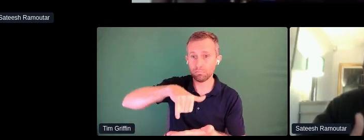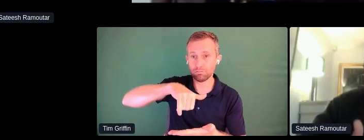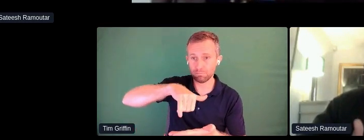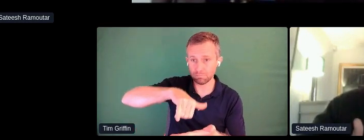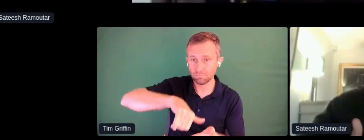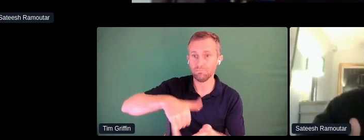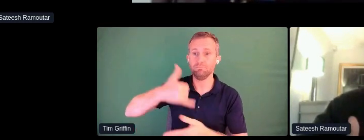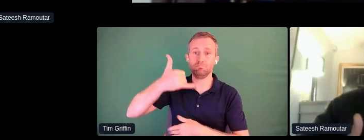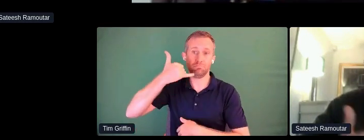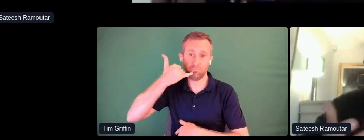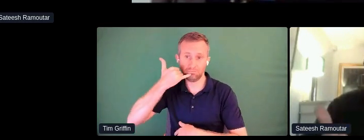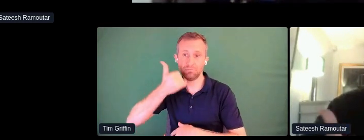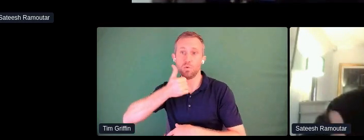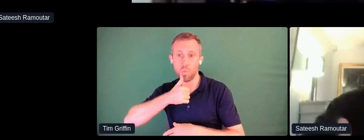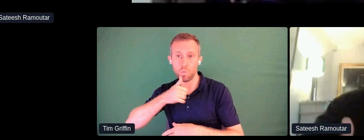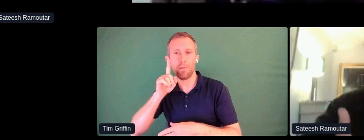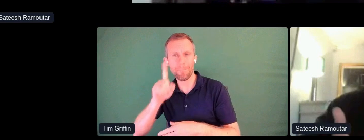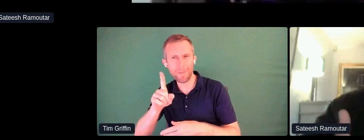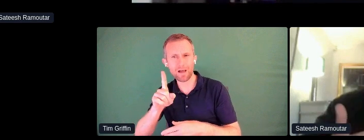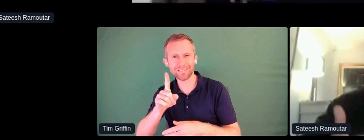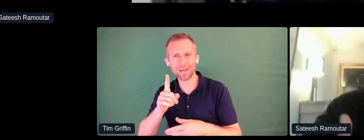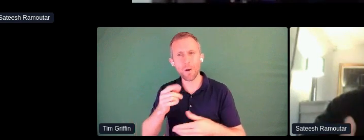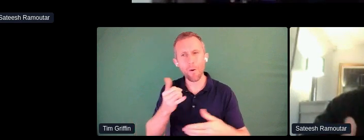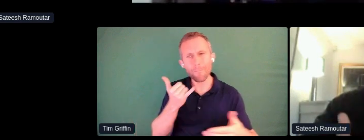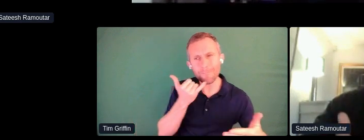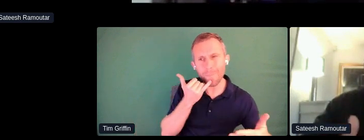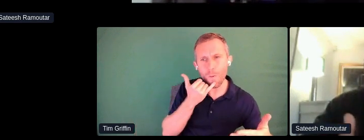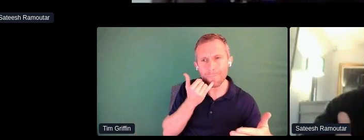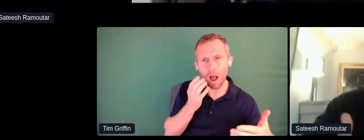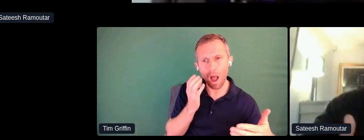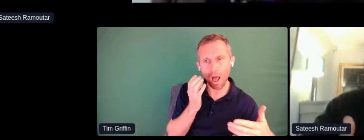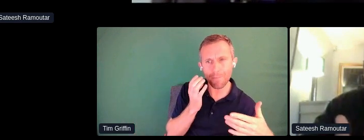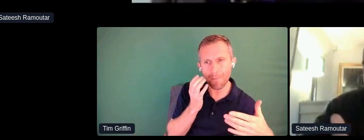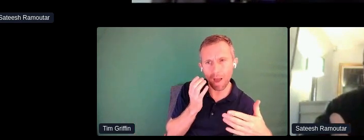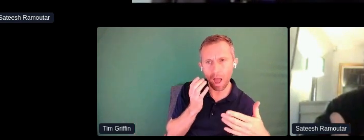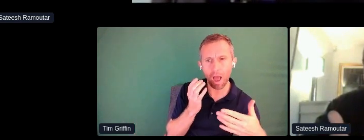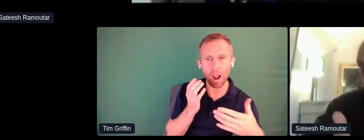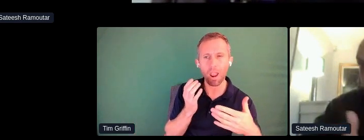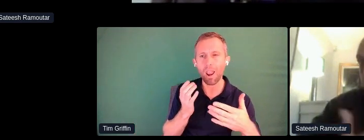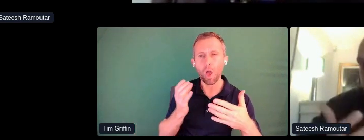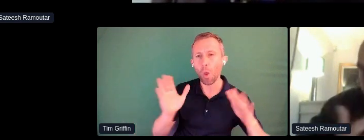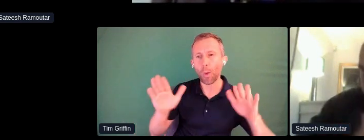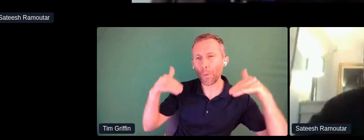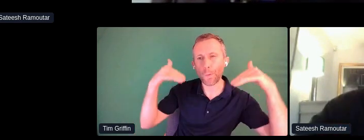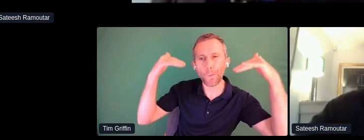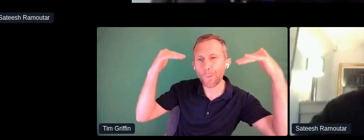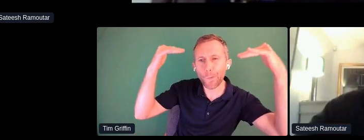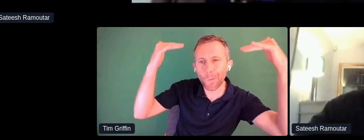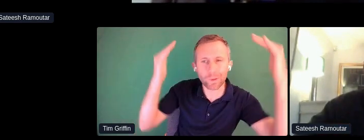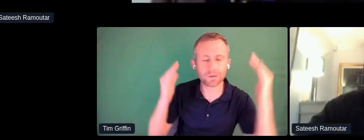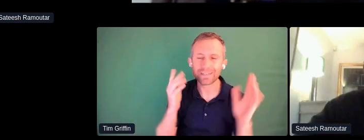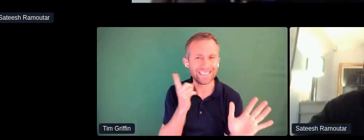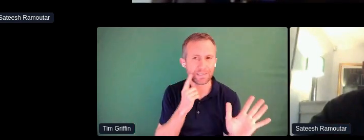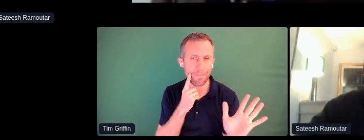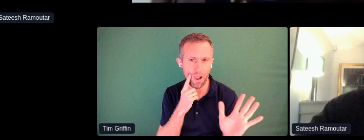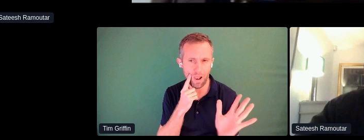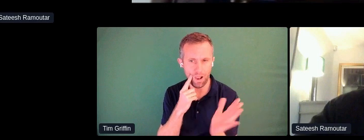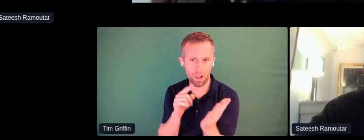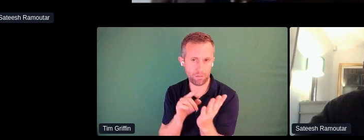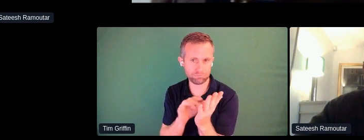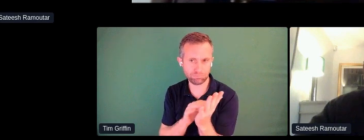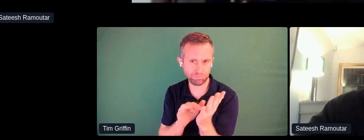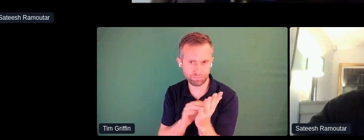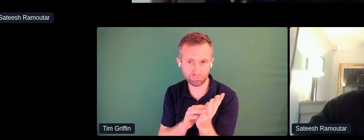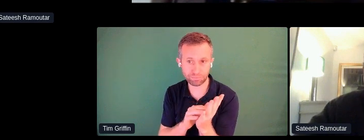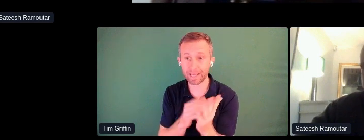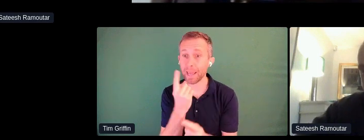was a feature phone, so not a smartphone, just a simple small screen with buttons. He had never been online